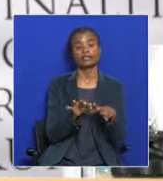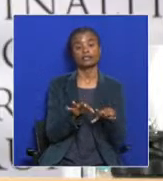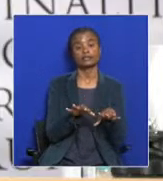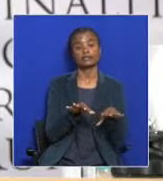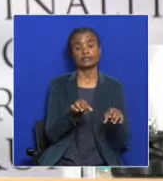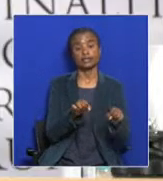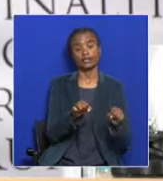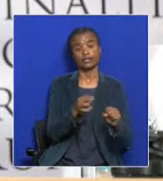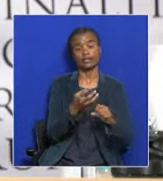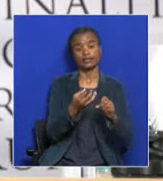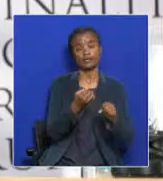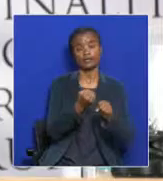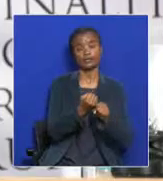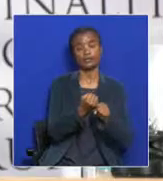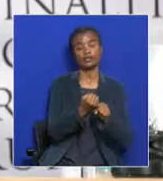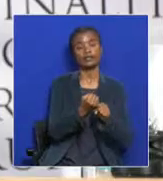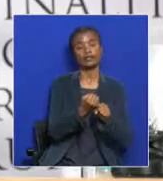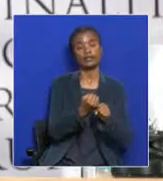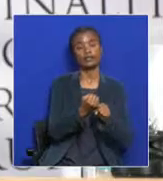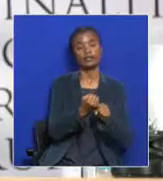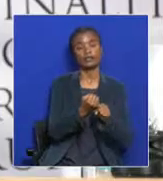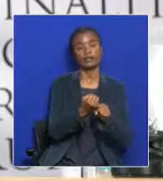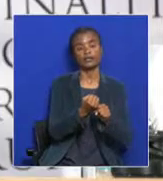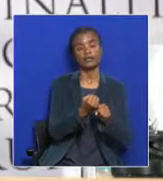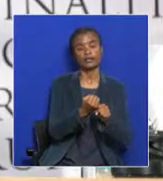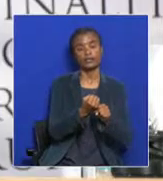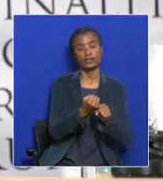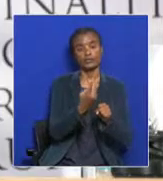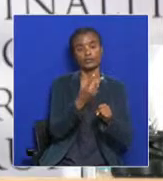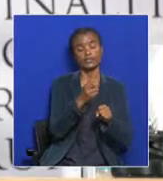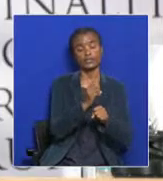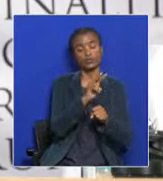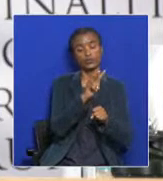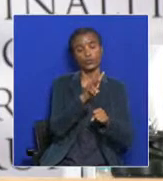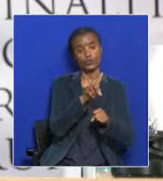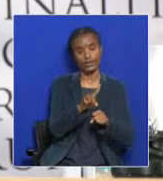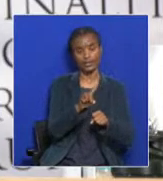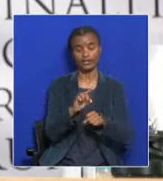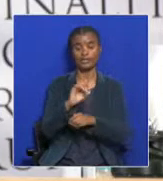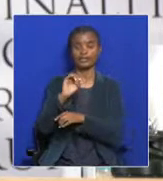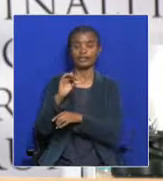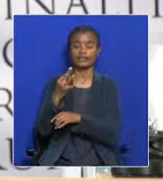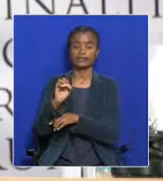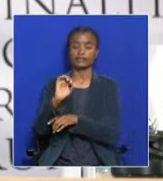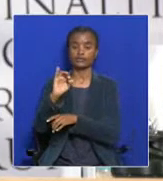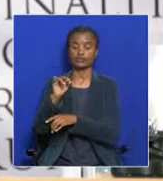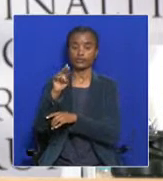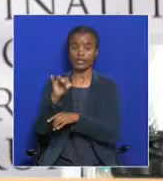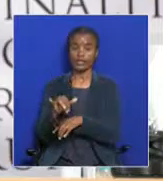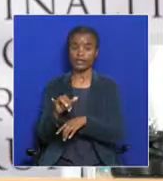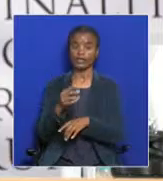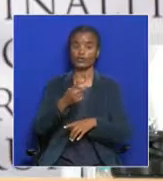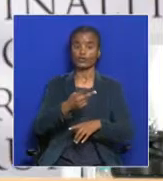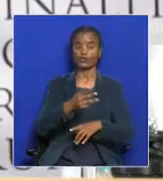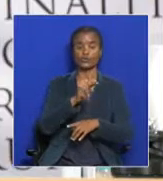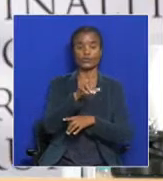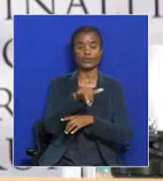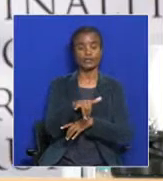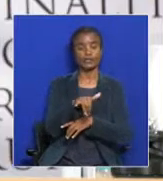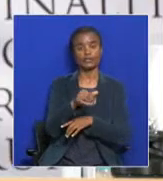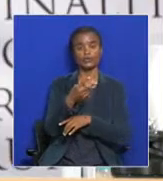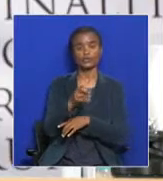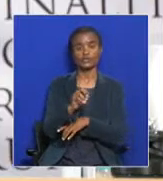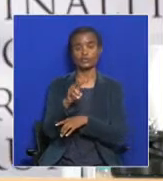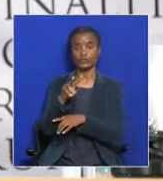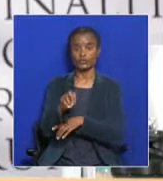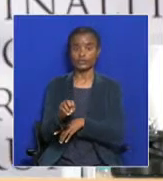July 2021 and May 2020, all he had was 32 kg of